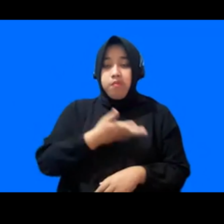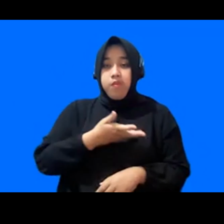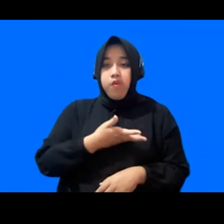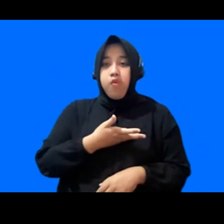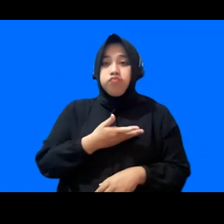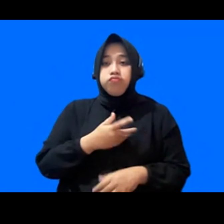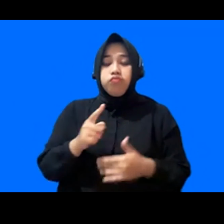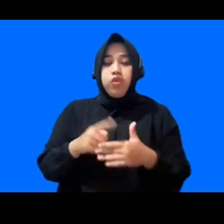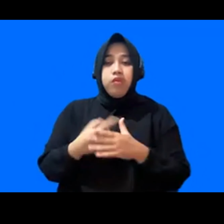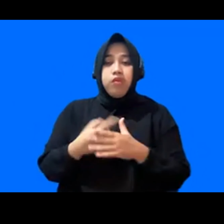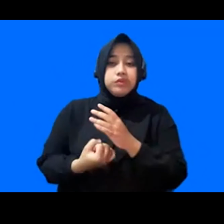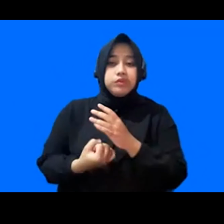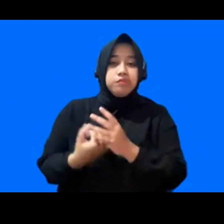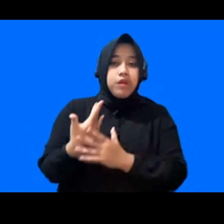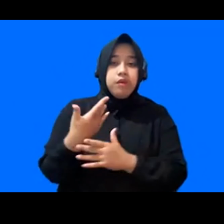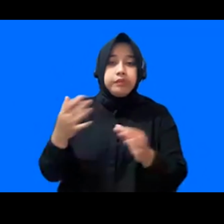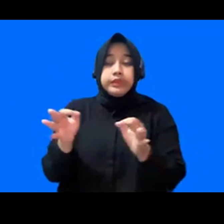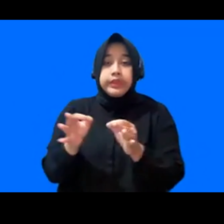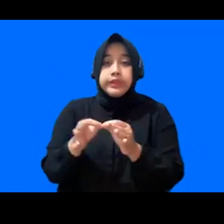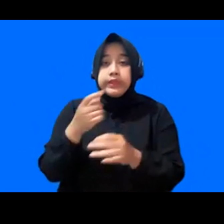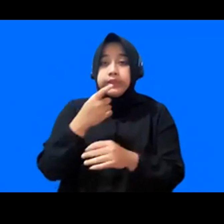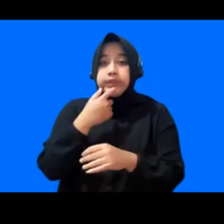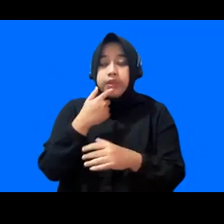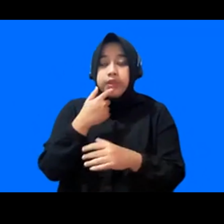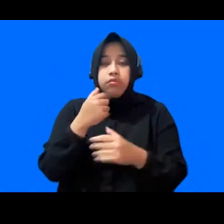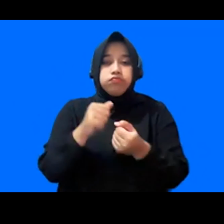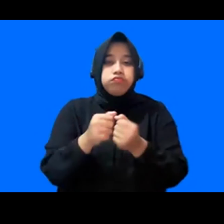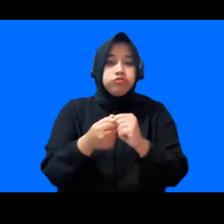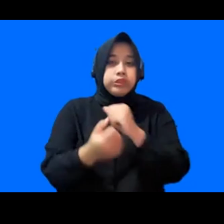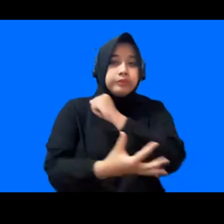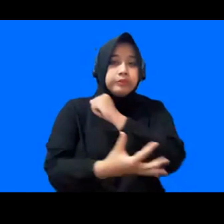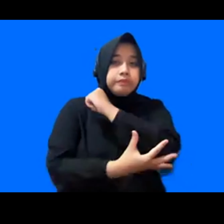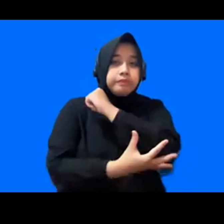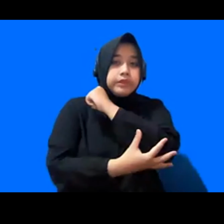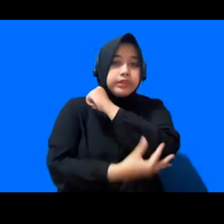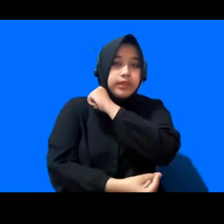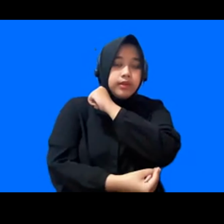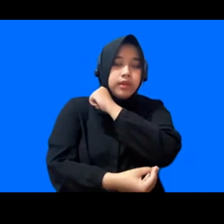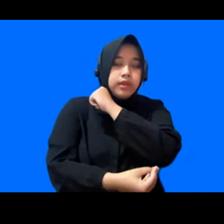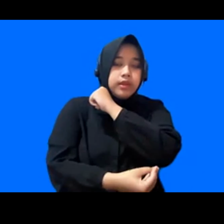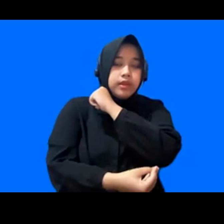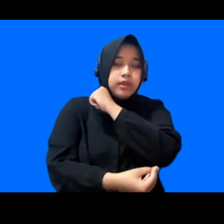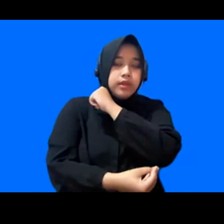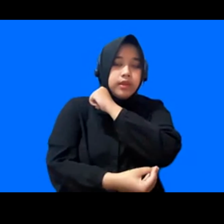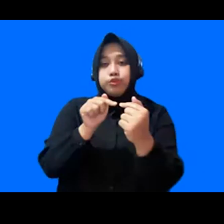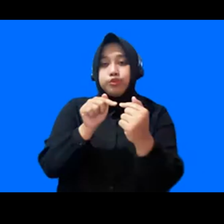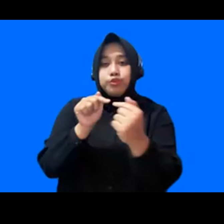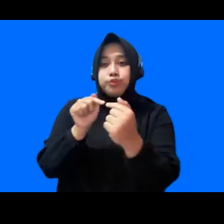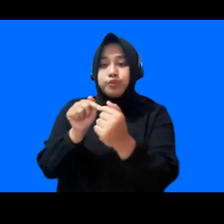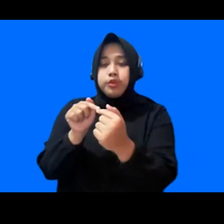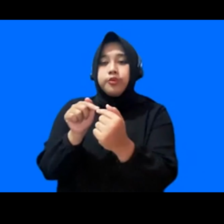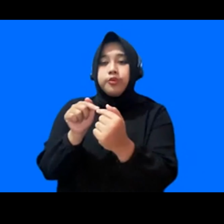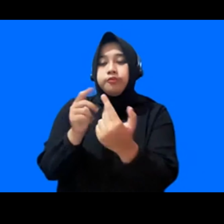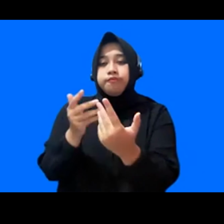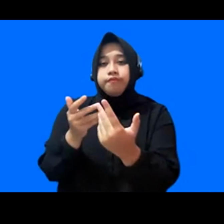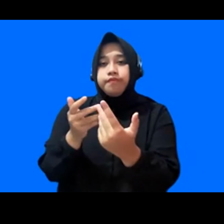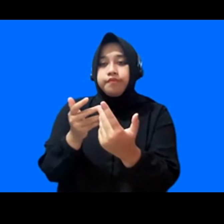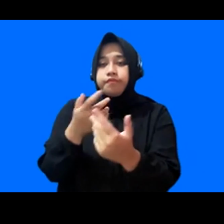of all of our projects. This is integrating new tools and approaches to areas such as community and youth engagement,